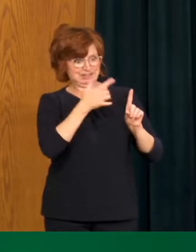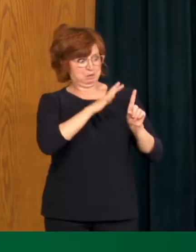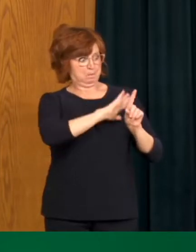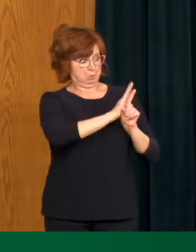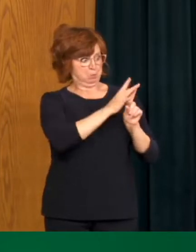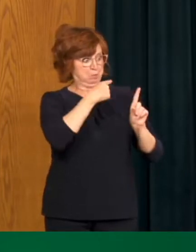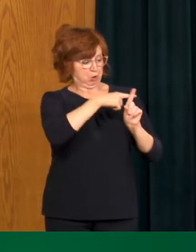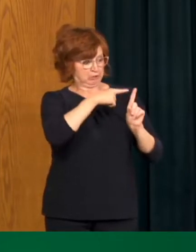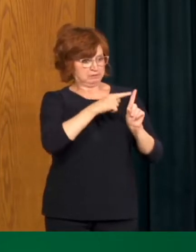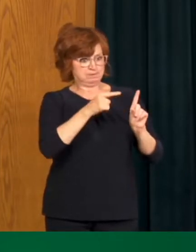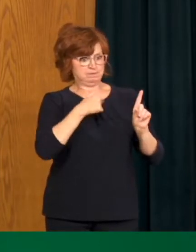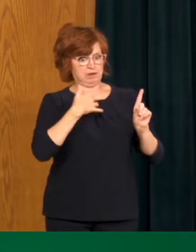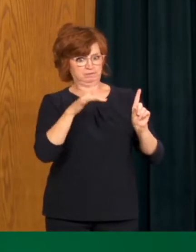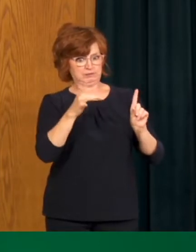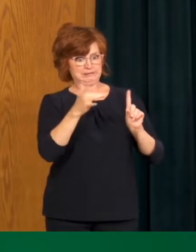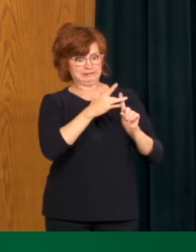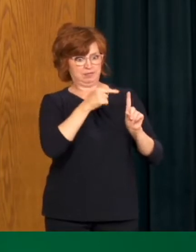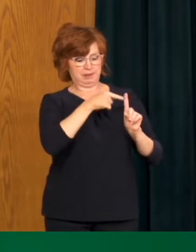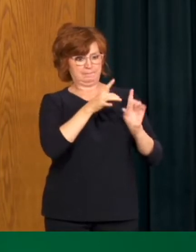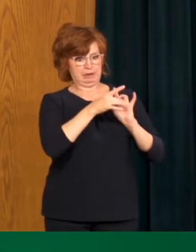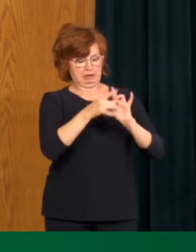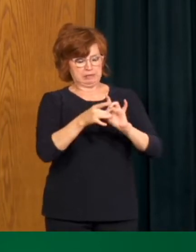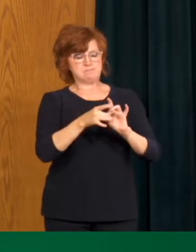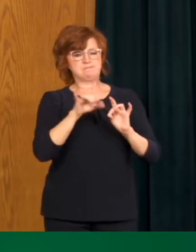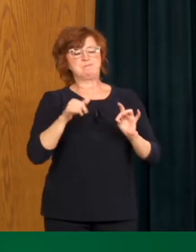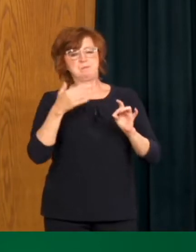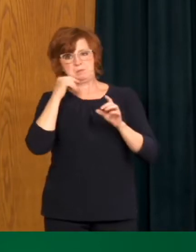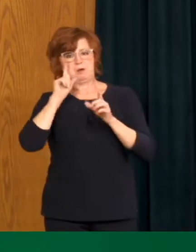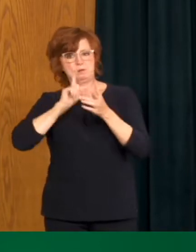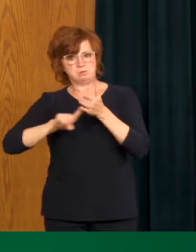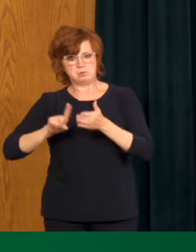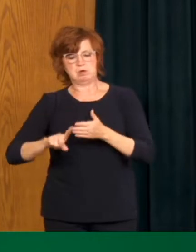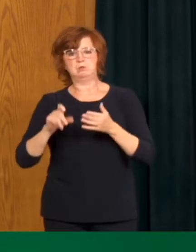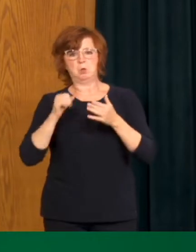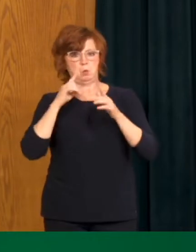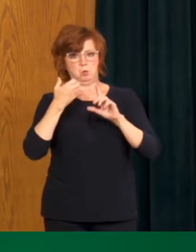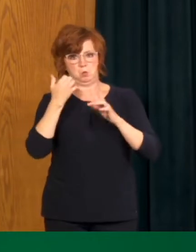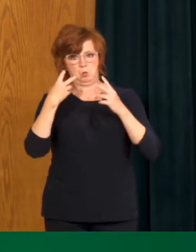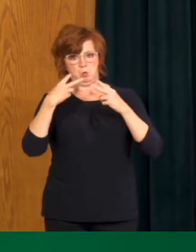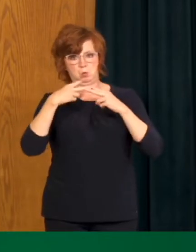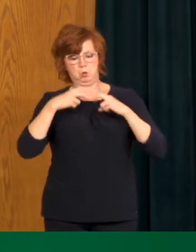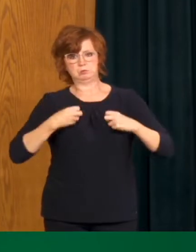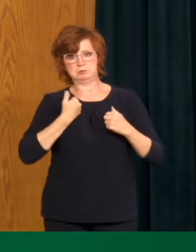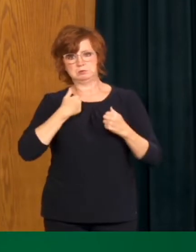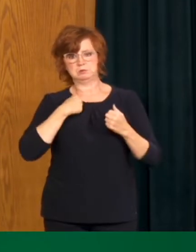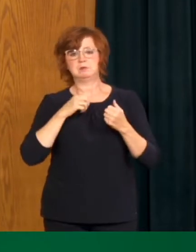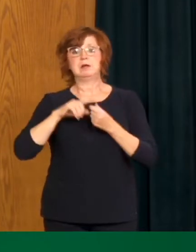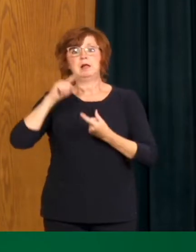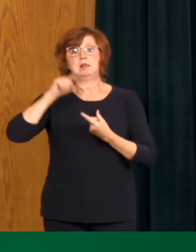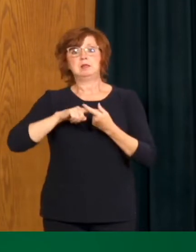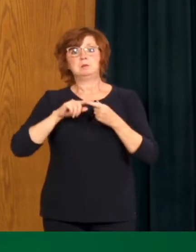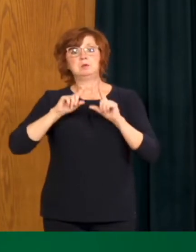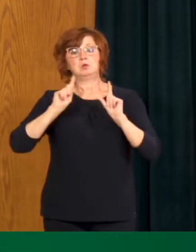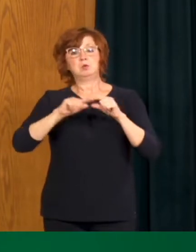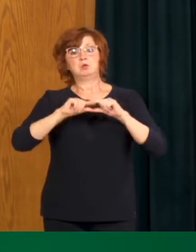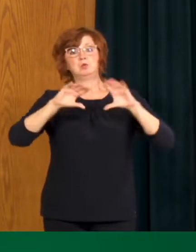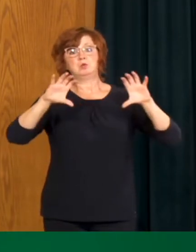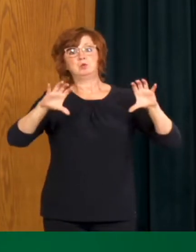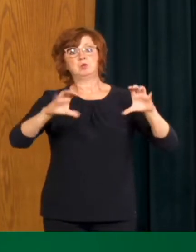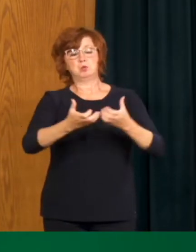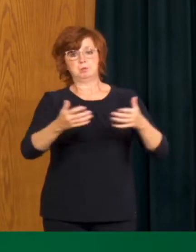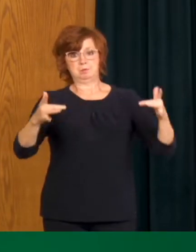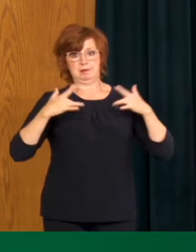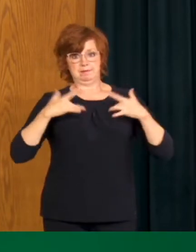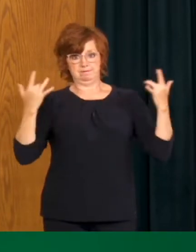tested positive. Limit your interpersonal contacts and group gatherings as much as possible. Of course, this is